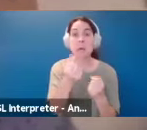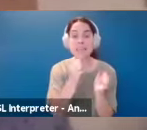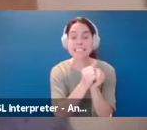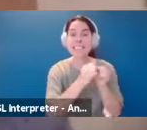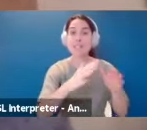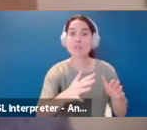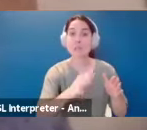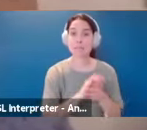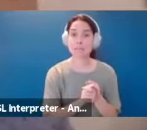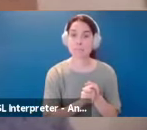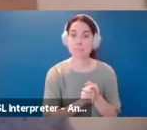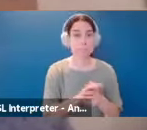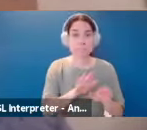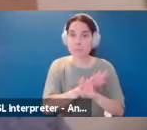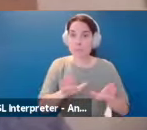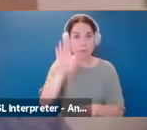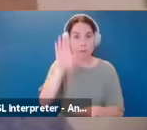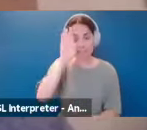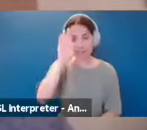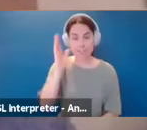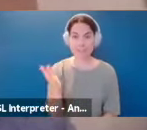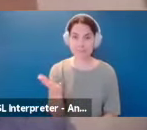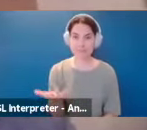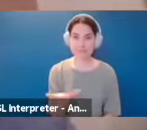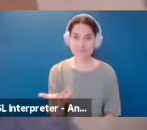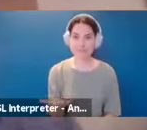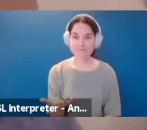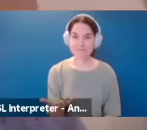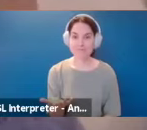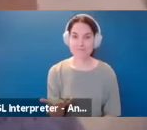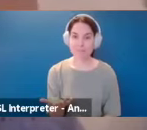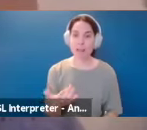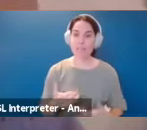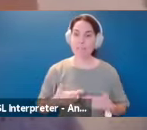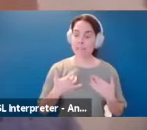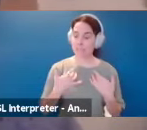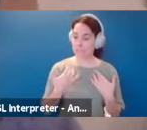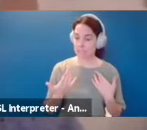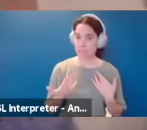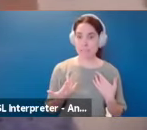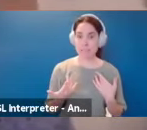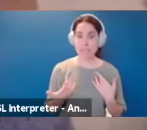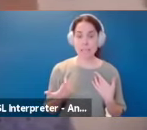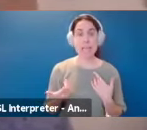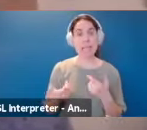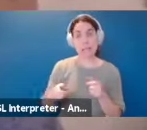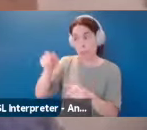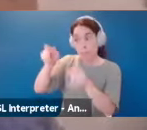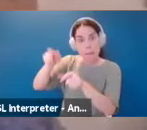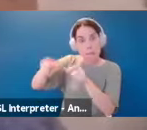really dangerous either I'm thinking of the people who speak up for the truth in really dangerous situations